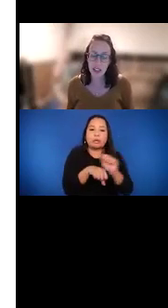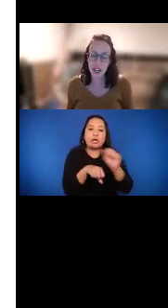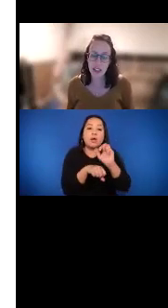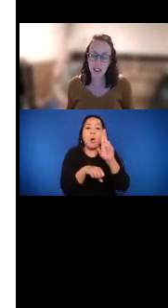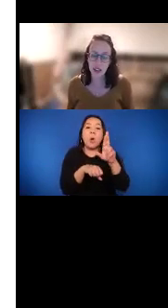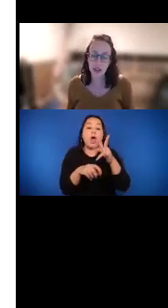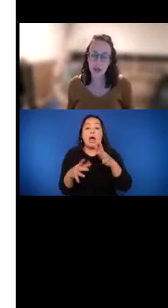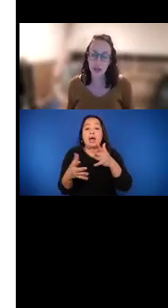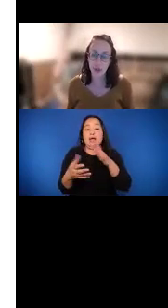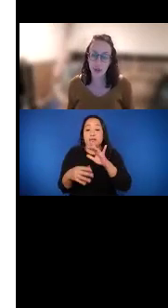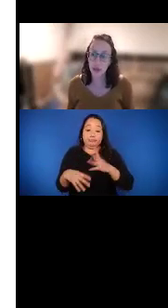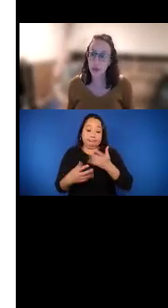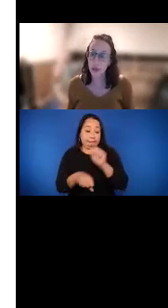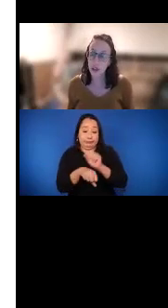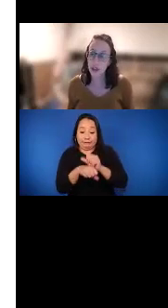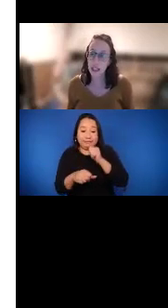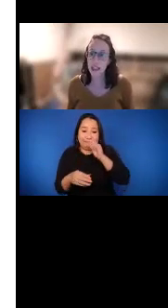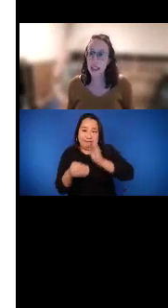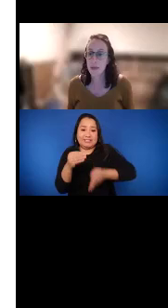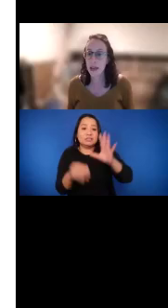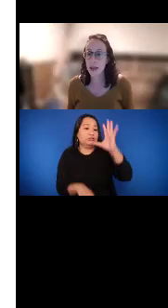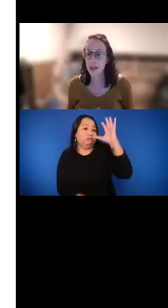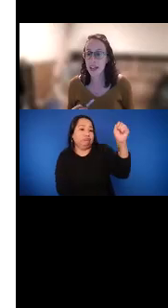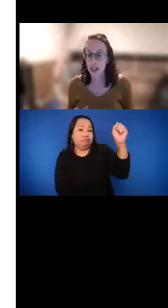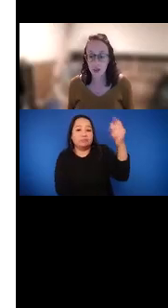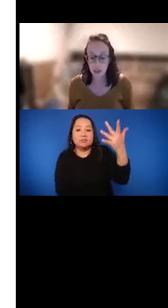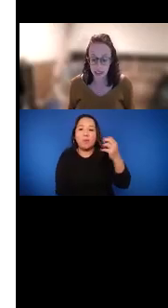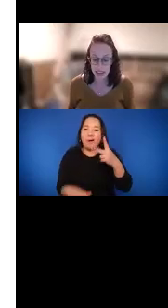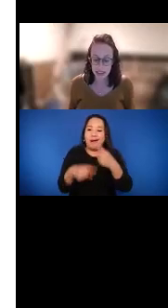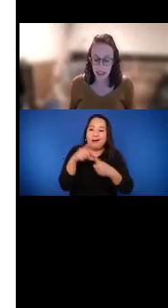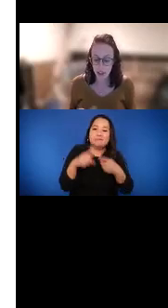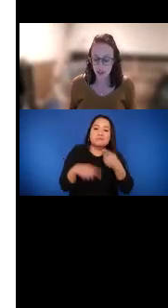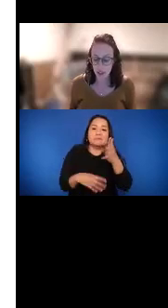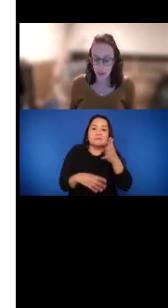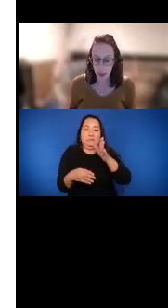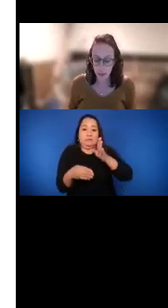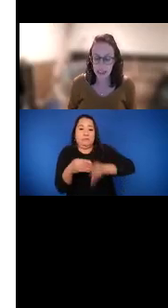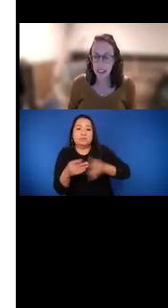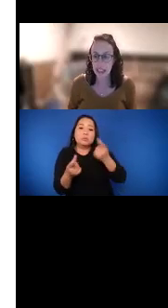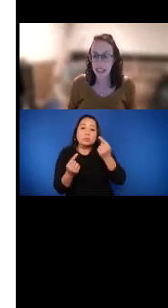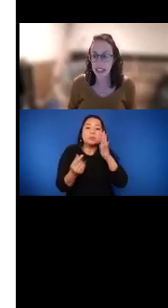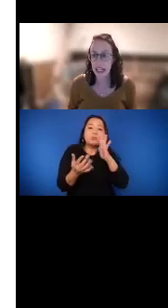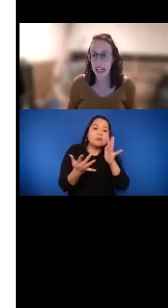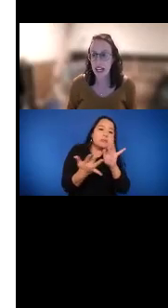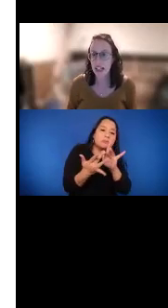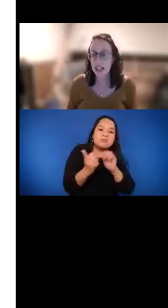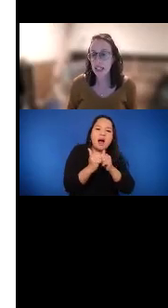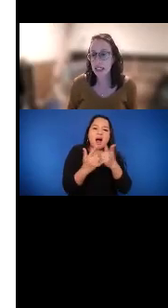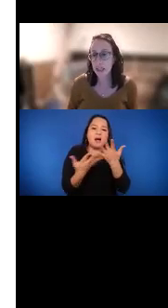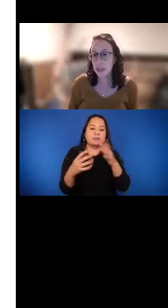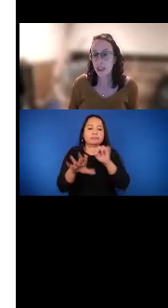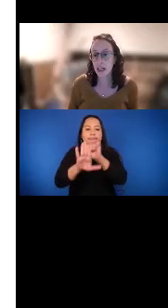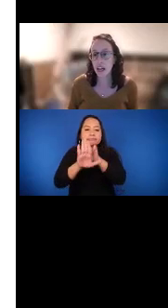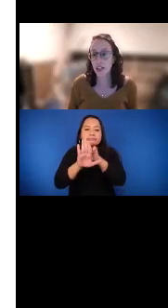be contacting you through door to door. They may make unrealistic or false promises. And